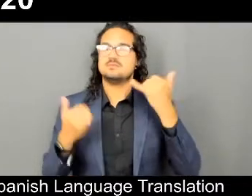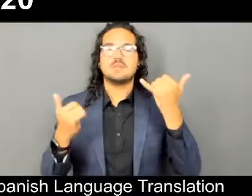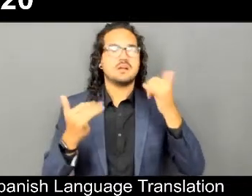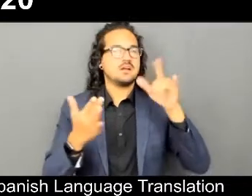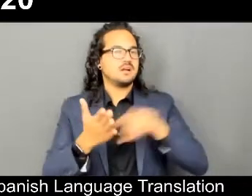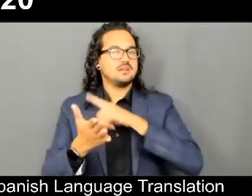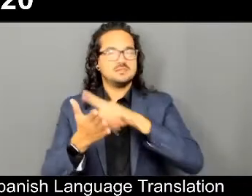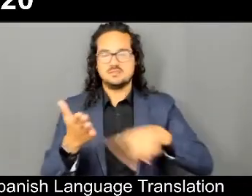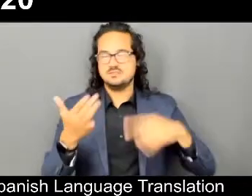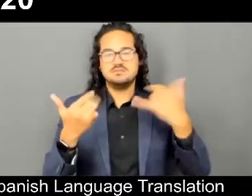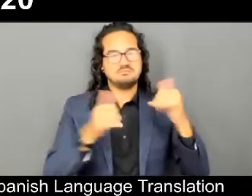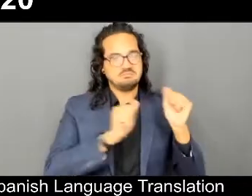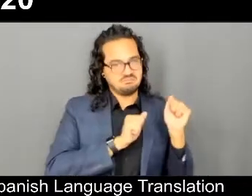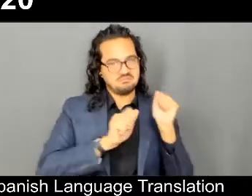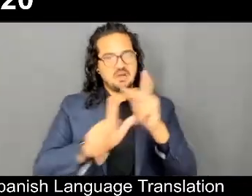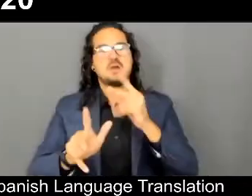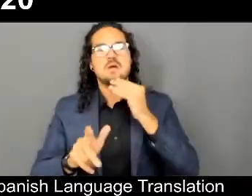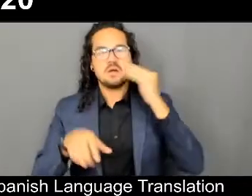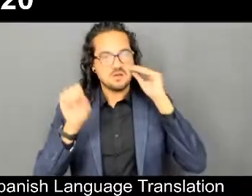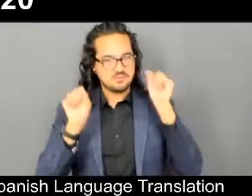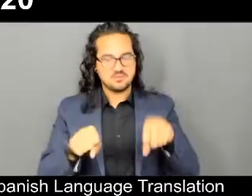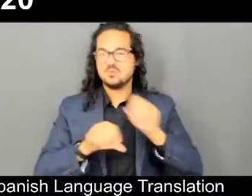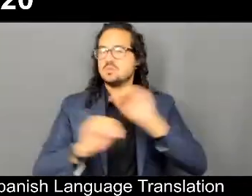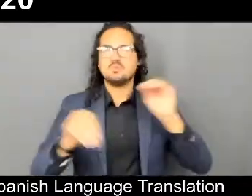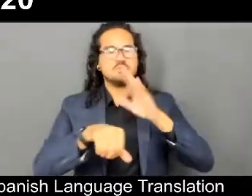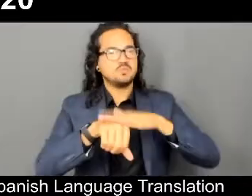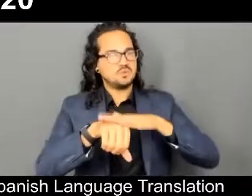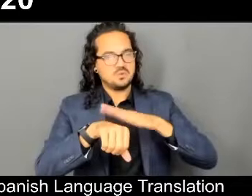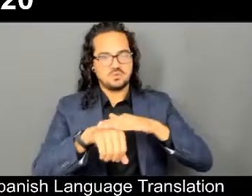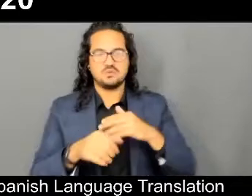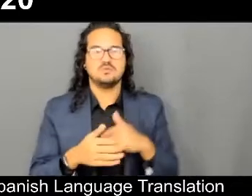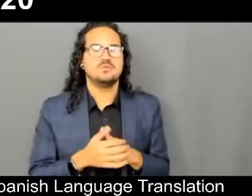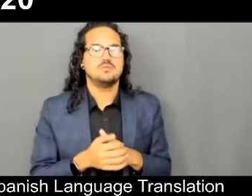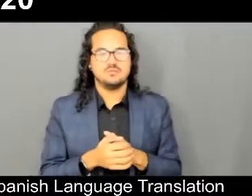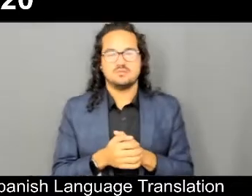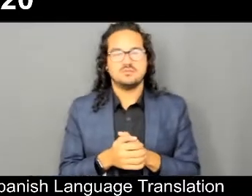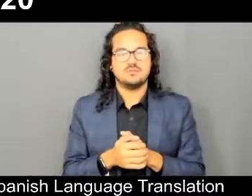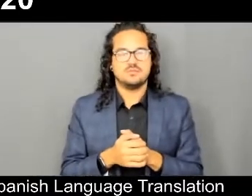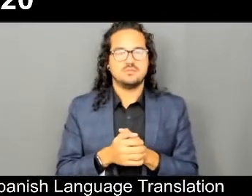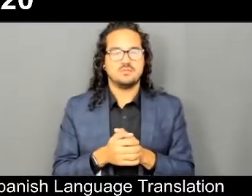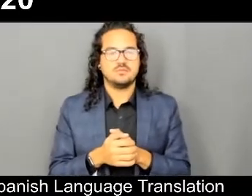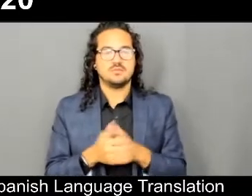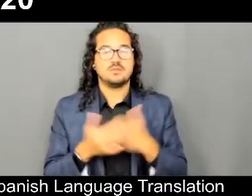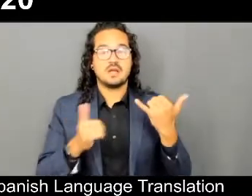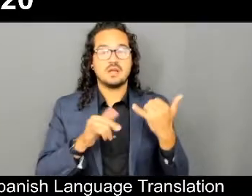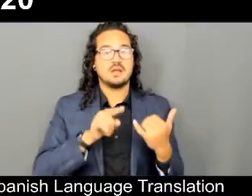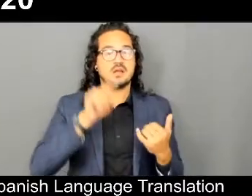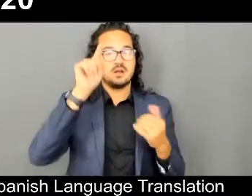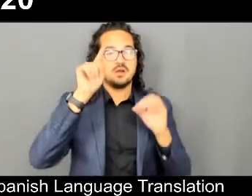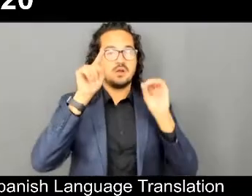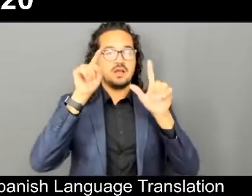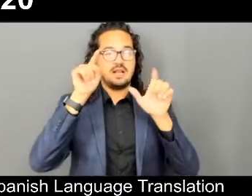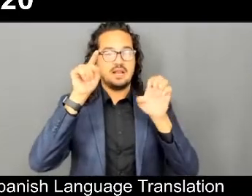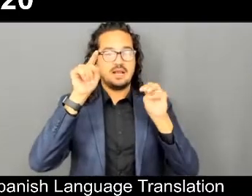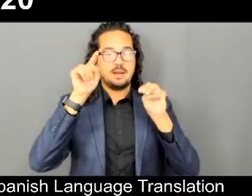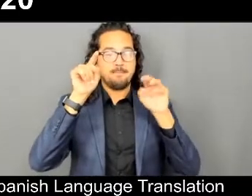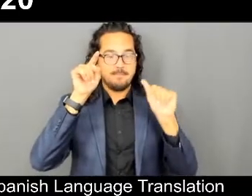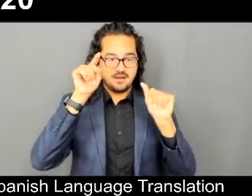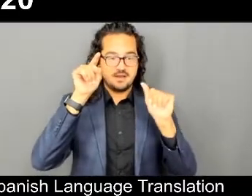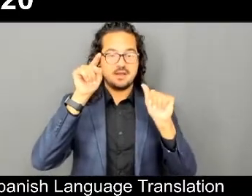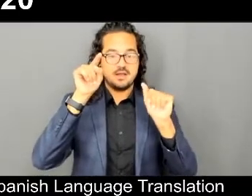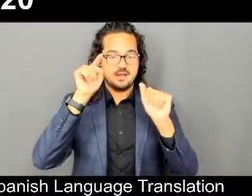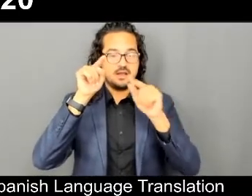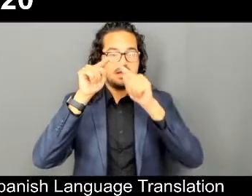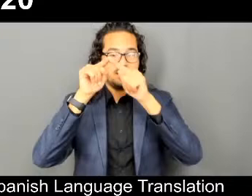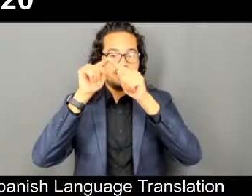the way up to Lagunitas Creek, which would include the community of Olima, is still under a warning. And then we still have our order in place for